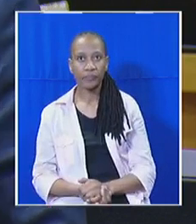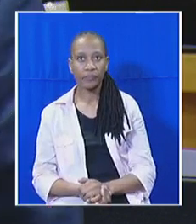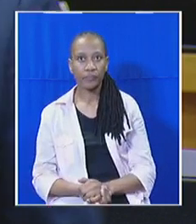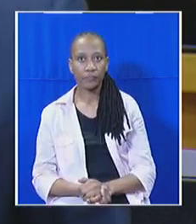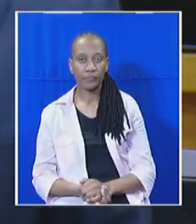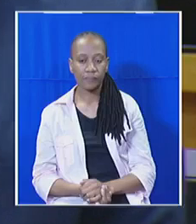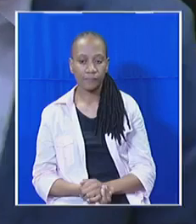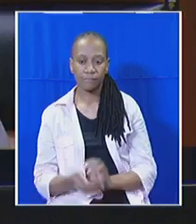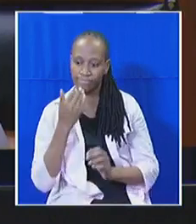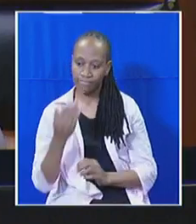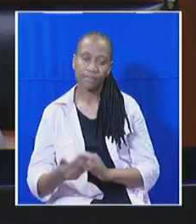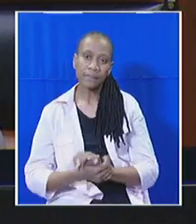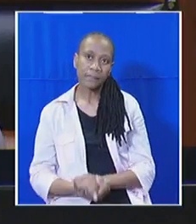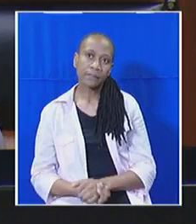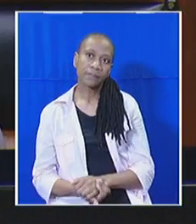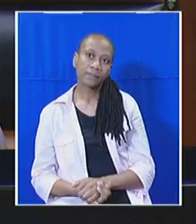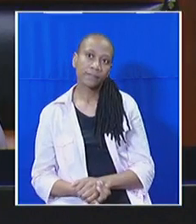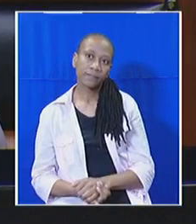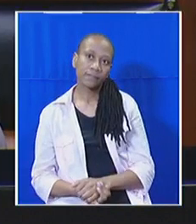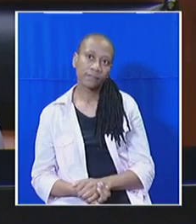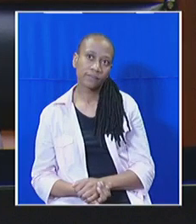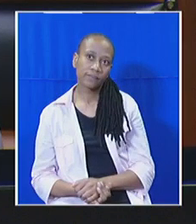what we are pursuing. Thank you. Thank you.